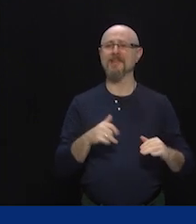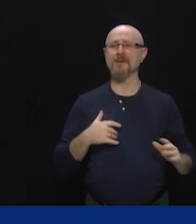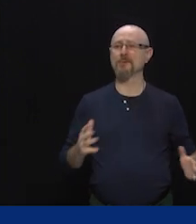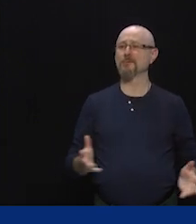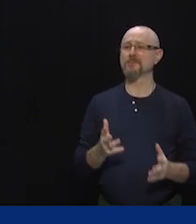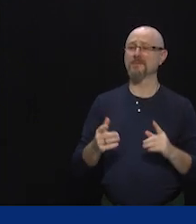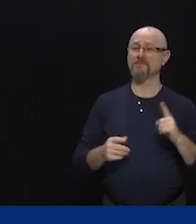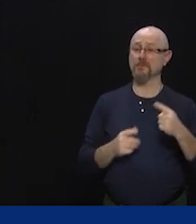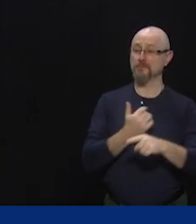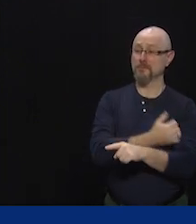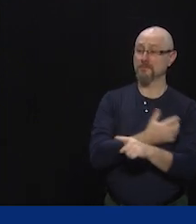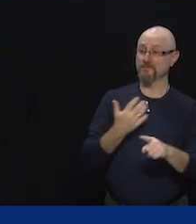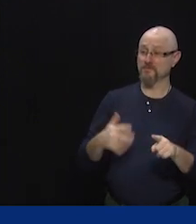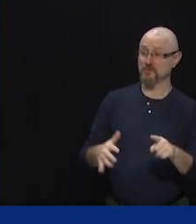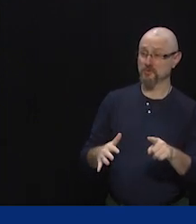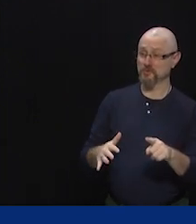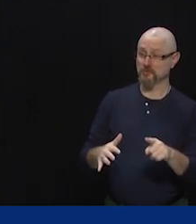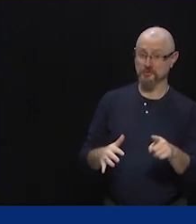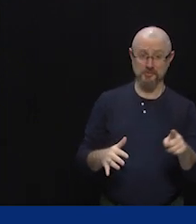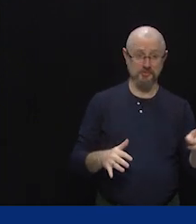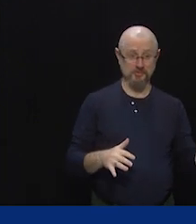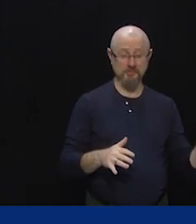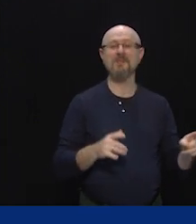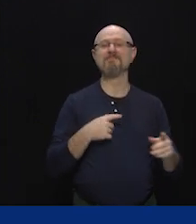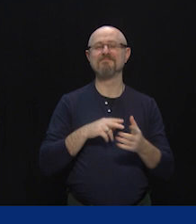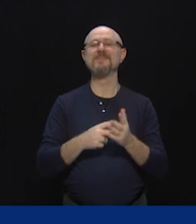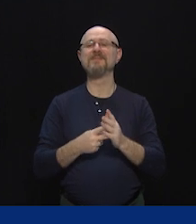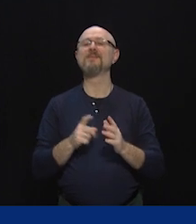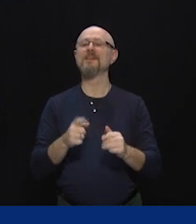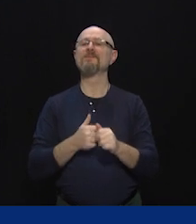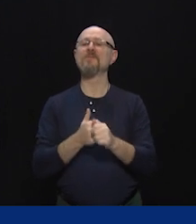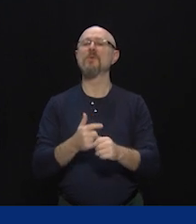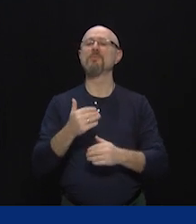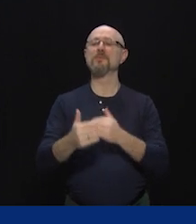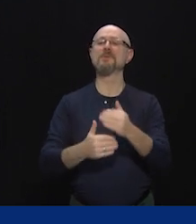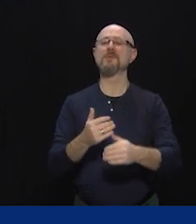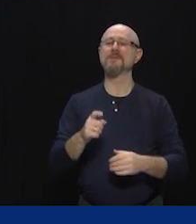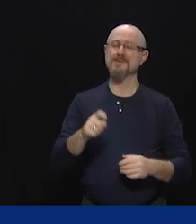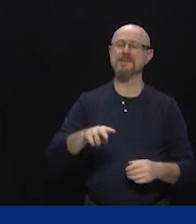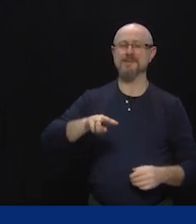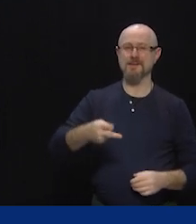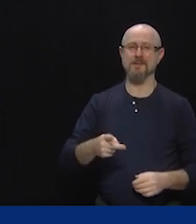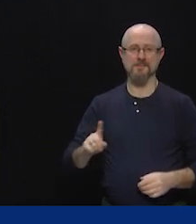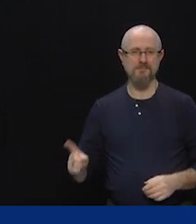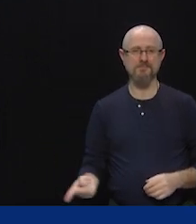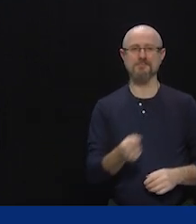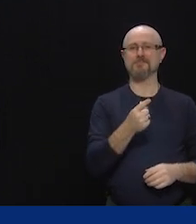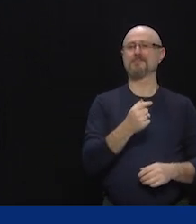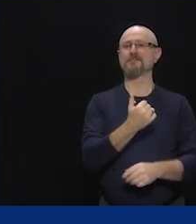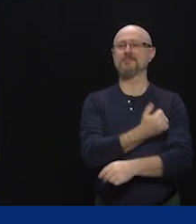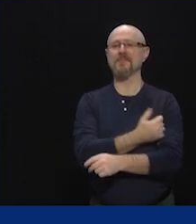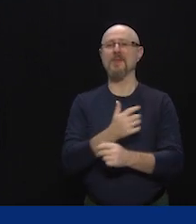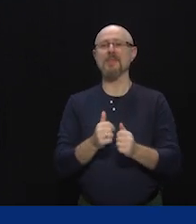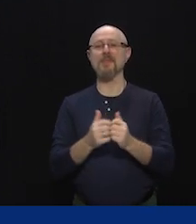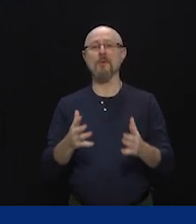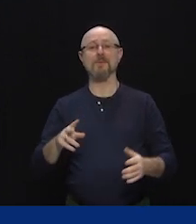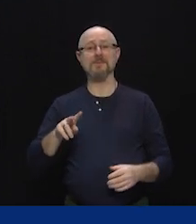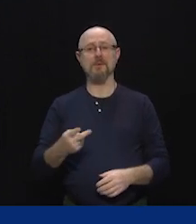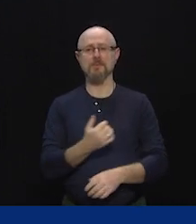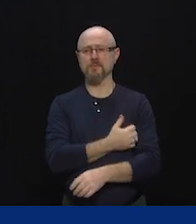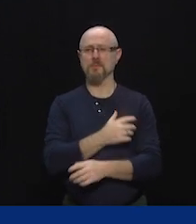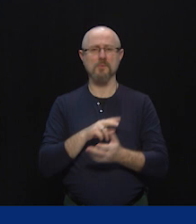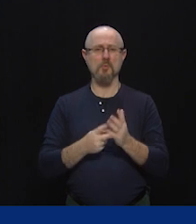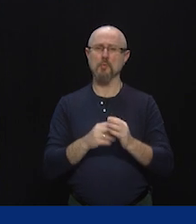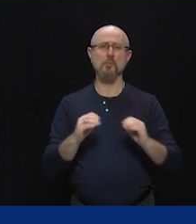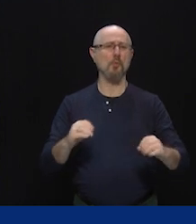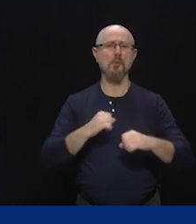you're on a process, you're a step on a process, you're not there yet. You're not protected, particularly against Omicron, which is